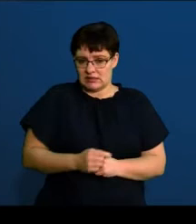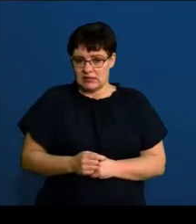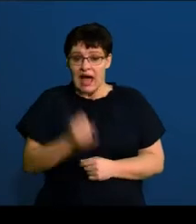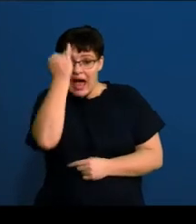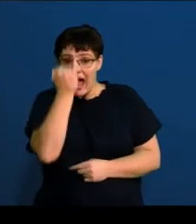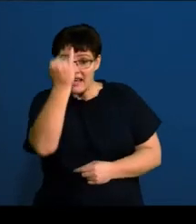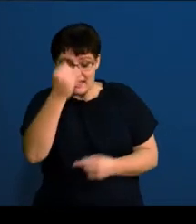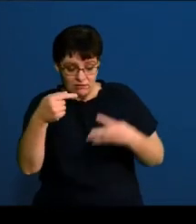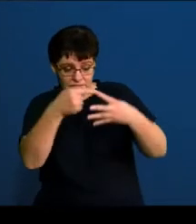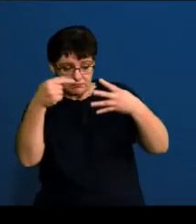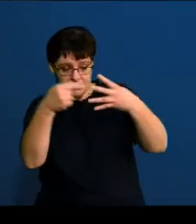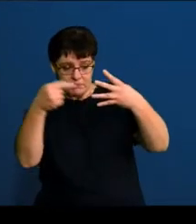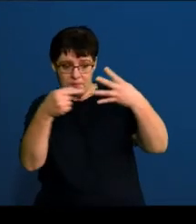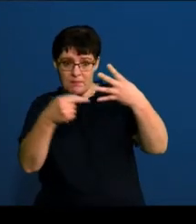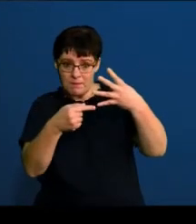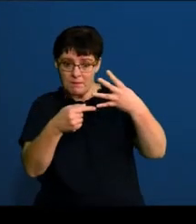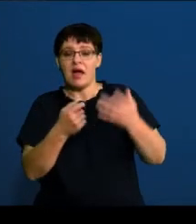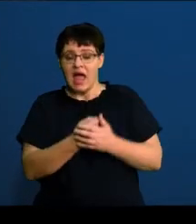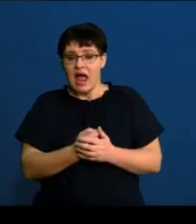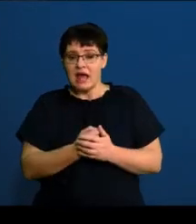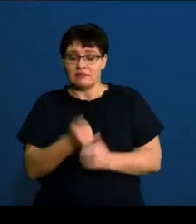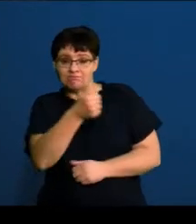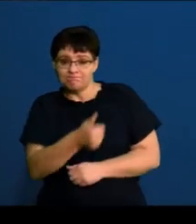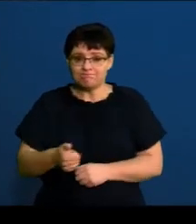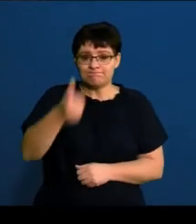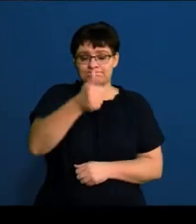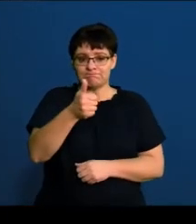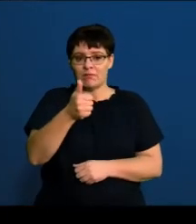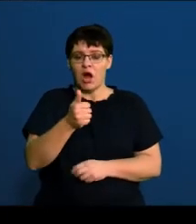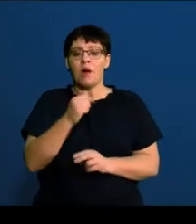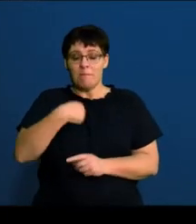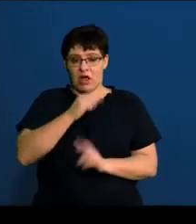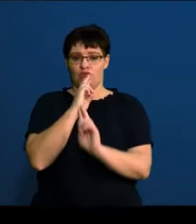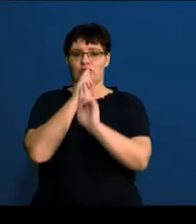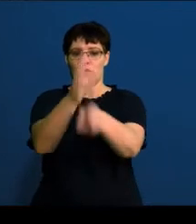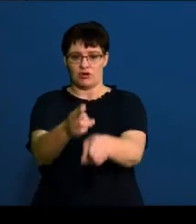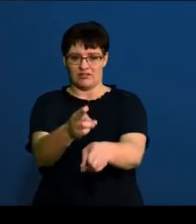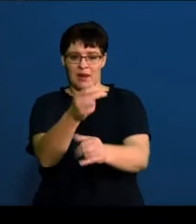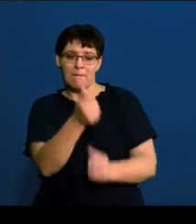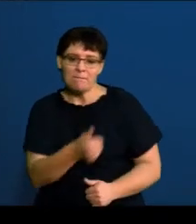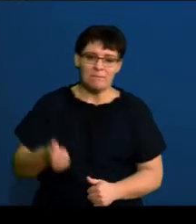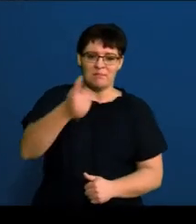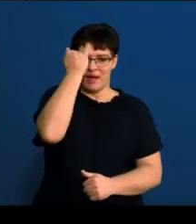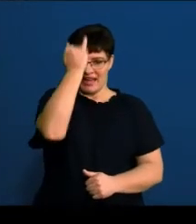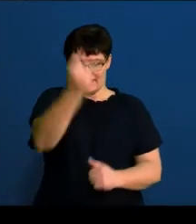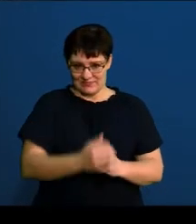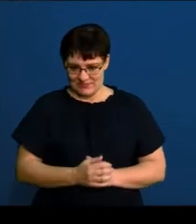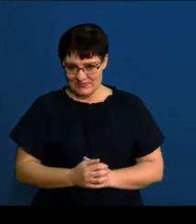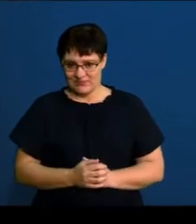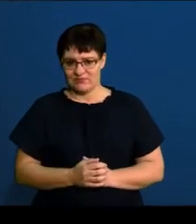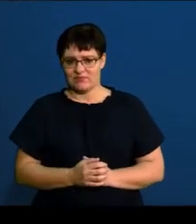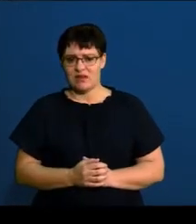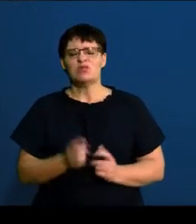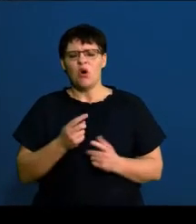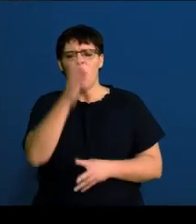and the main points that are worth noting and remembering as a response. So common mistakes